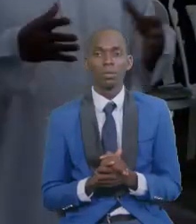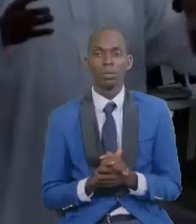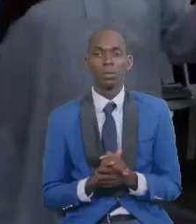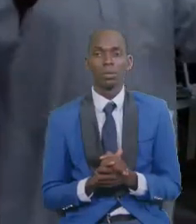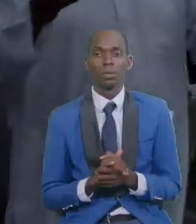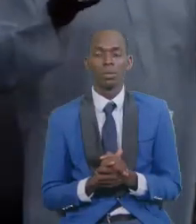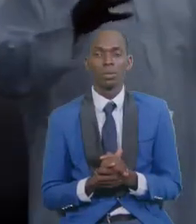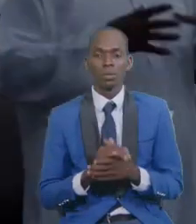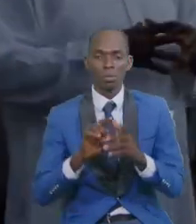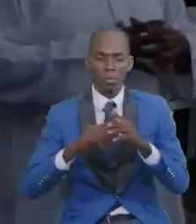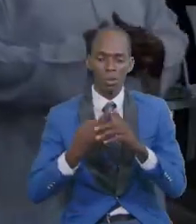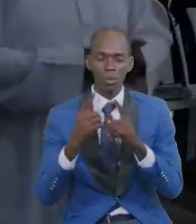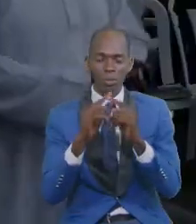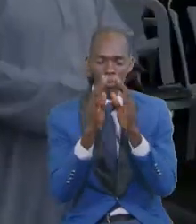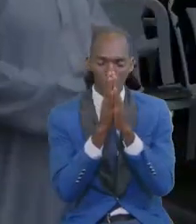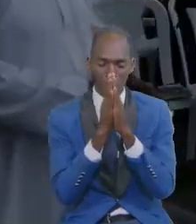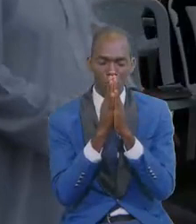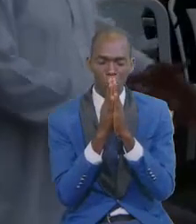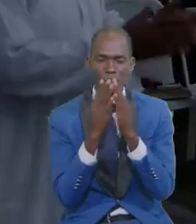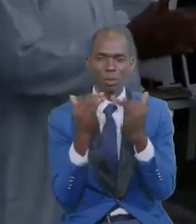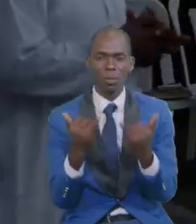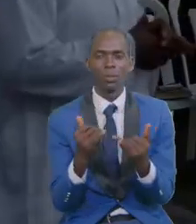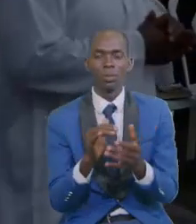Open your mouth and talk to the Lord in prayer.